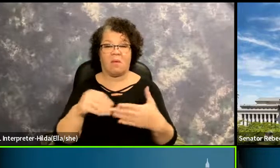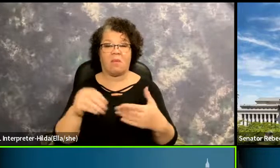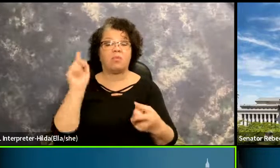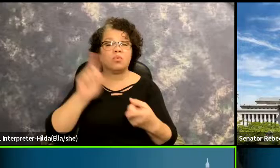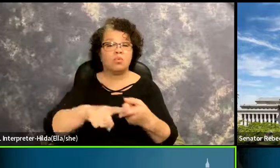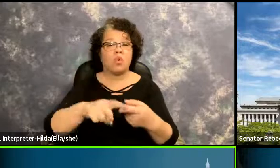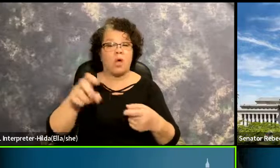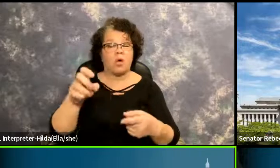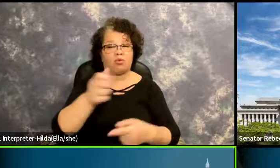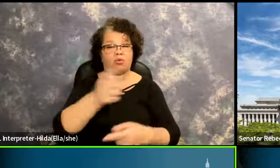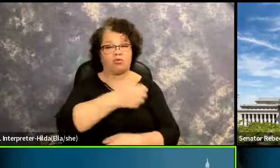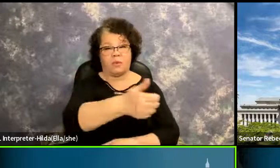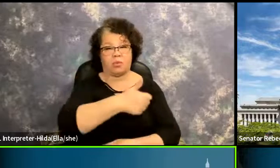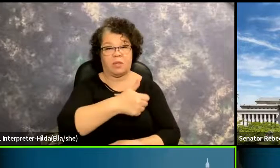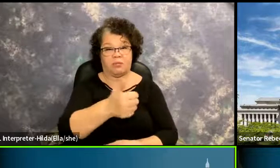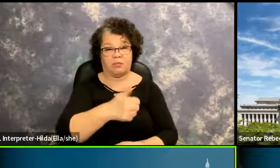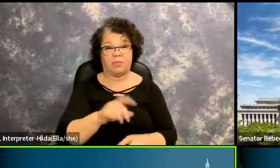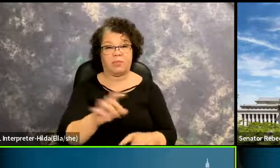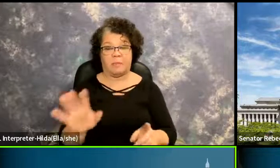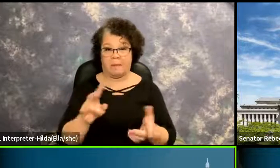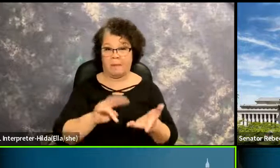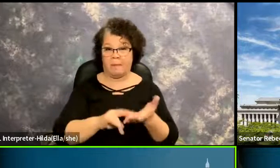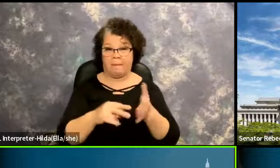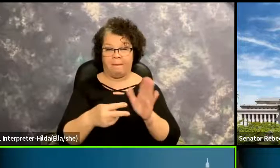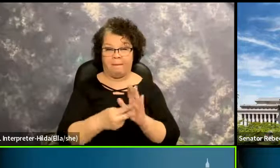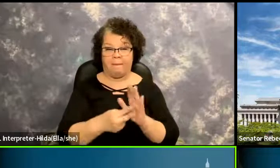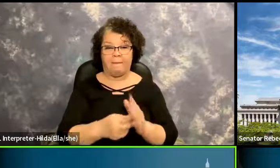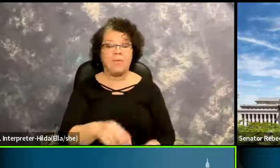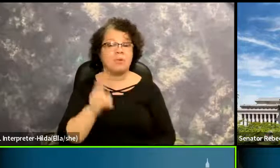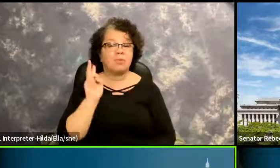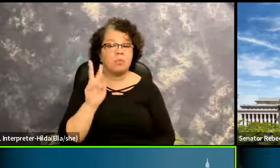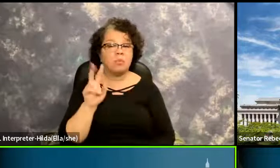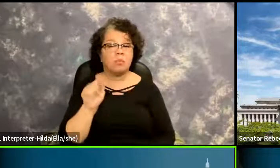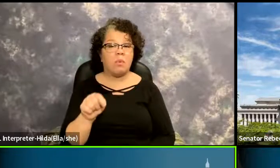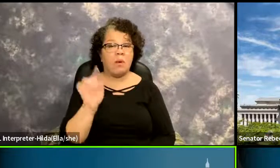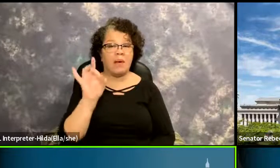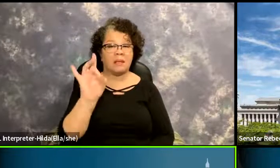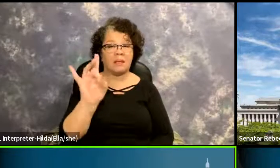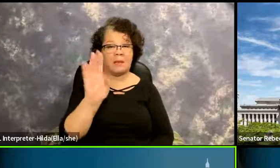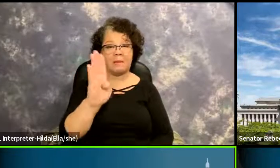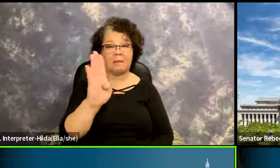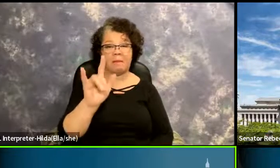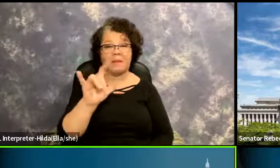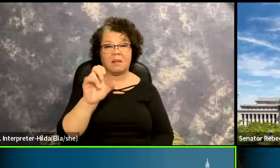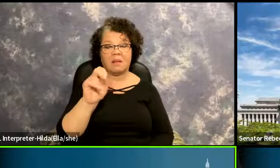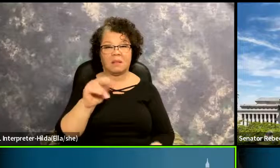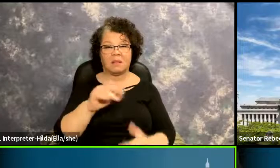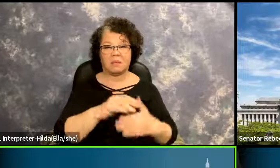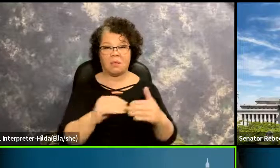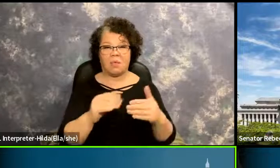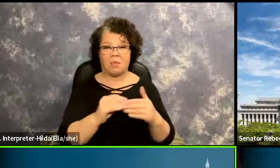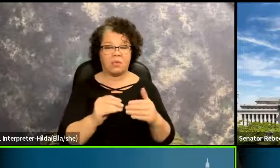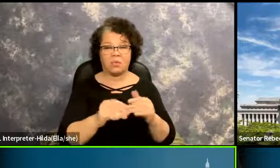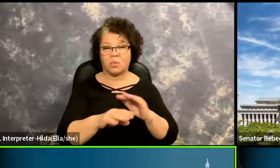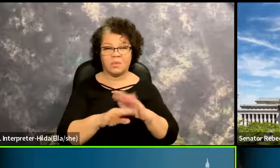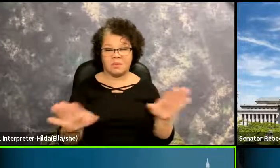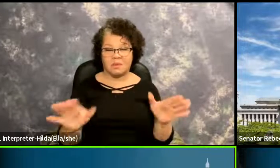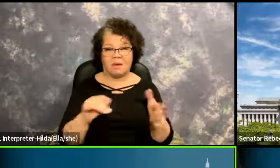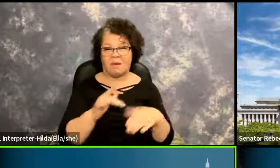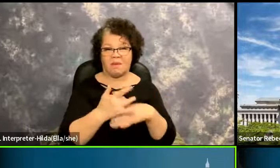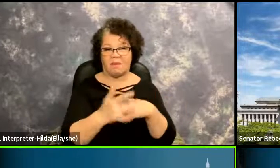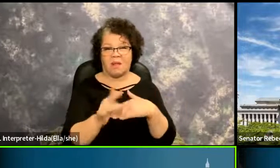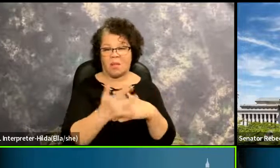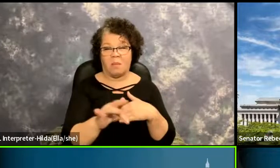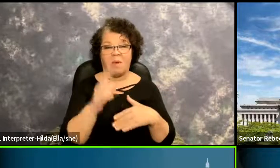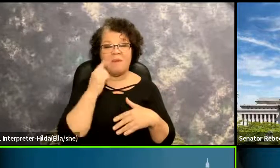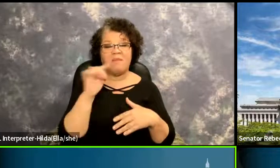What that means is $2.8 billion were not available for